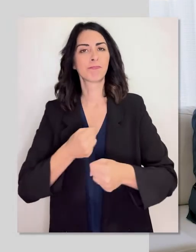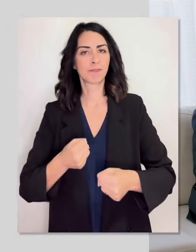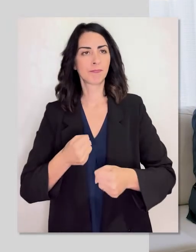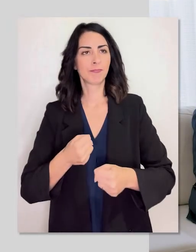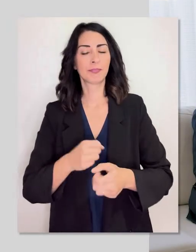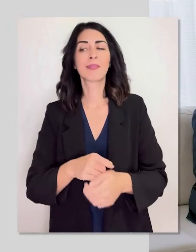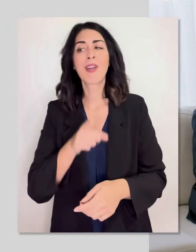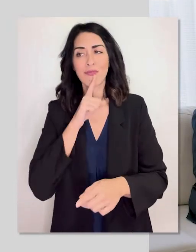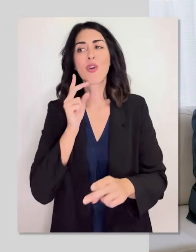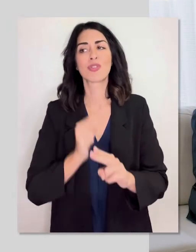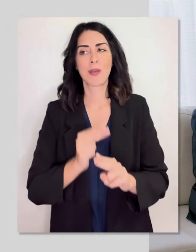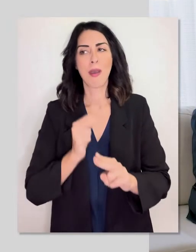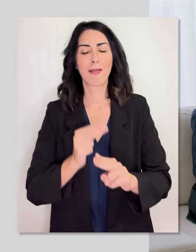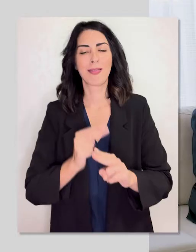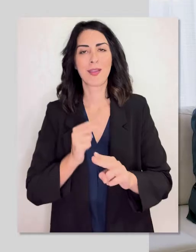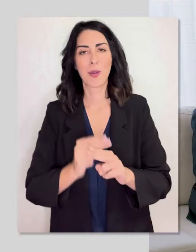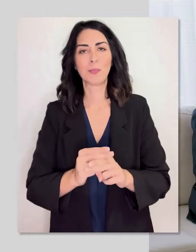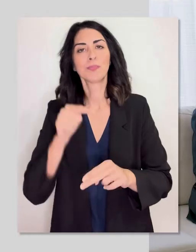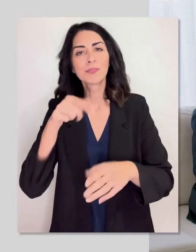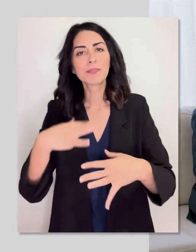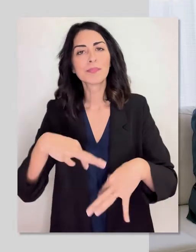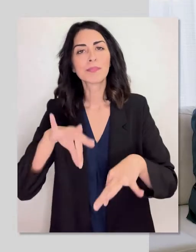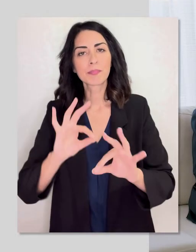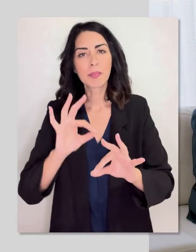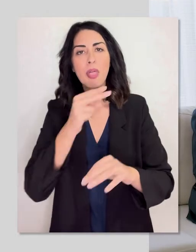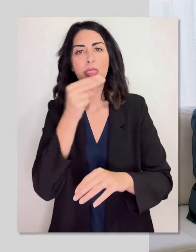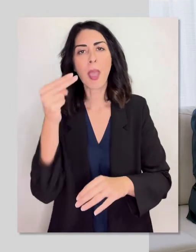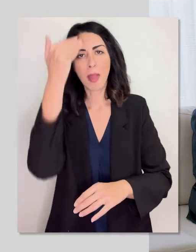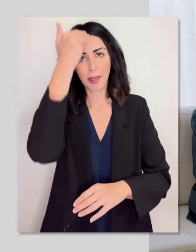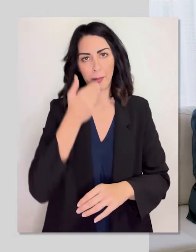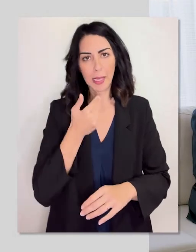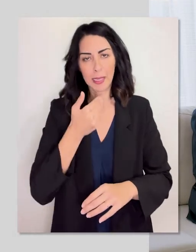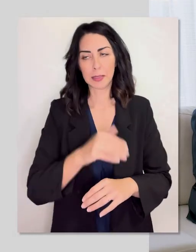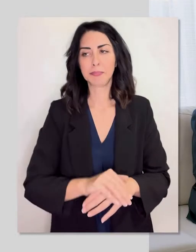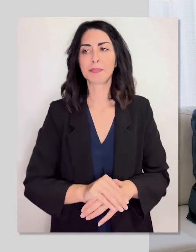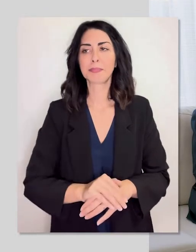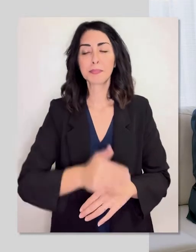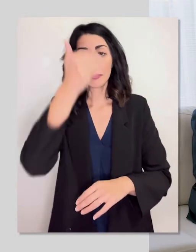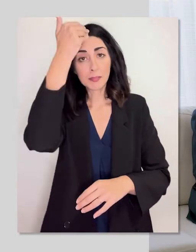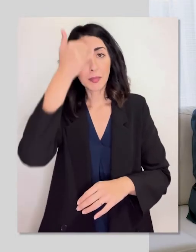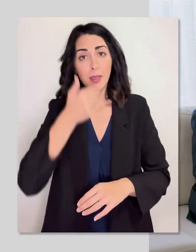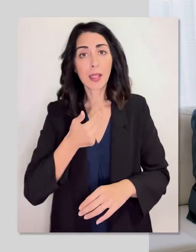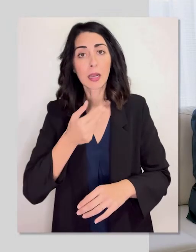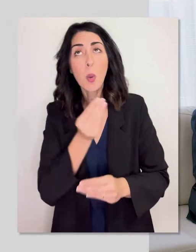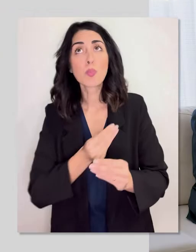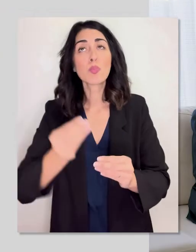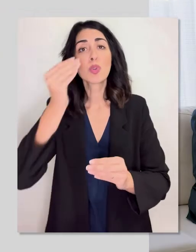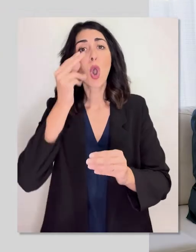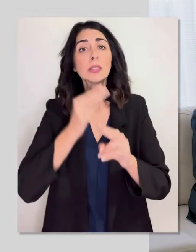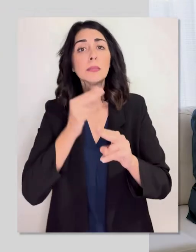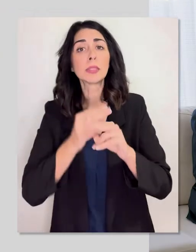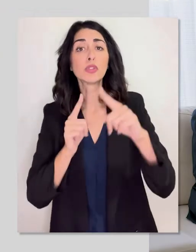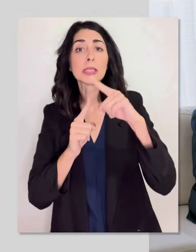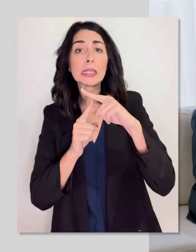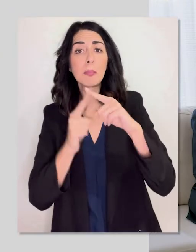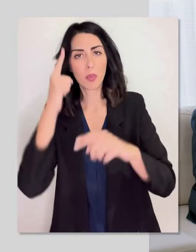that's why you are here to discuss. So, let's start with migraine. Migraine is considered to be the most important headache type. So